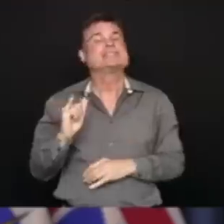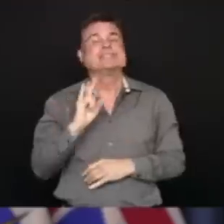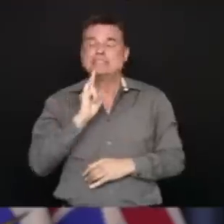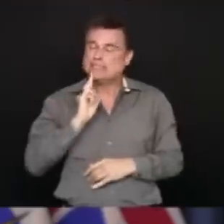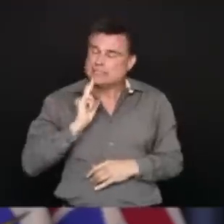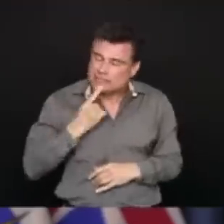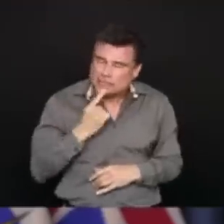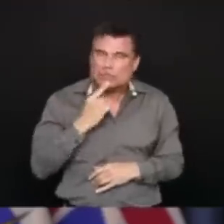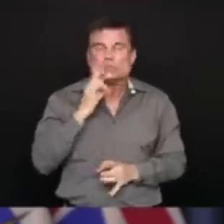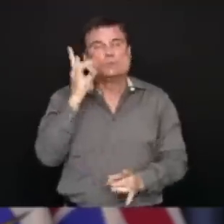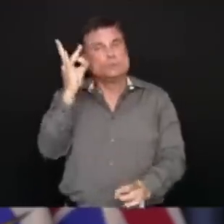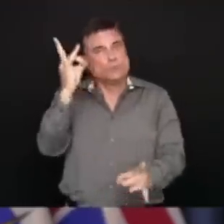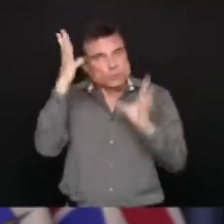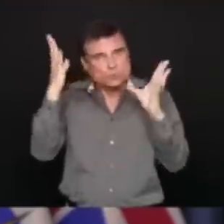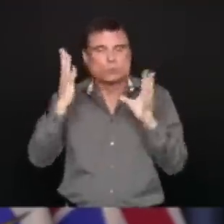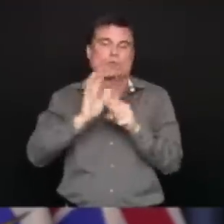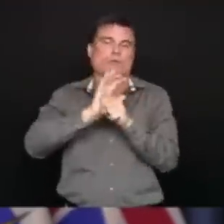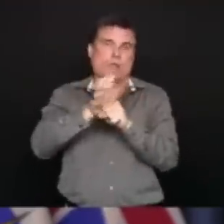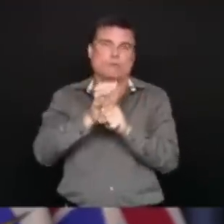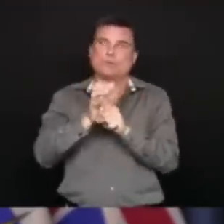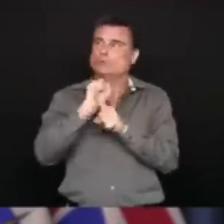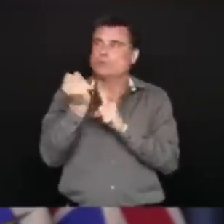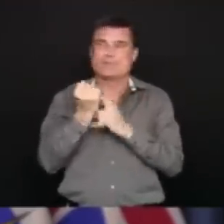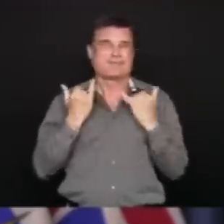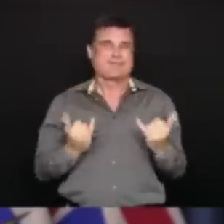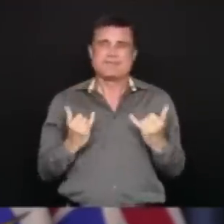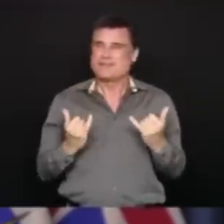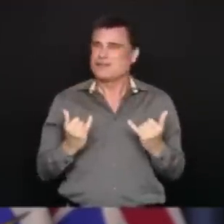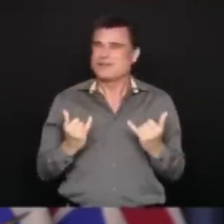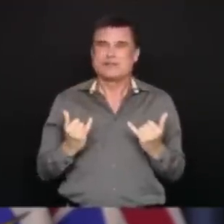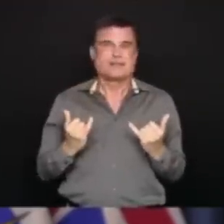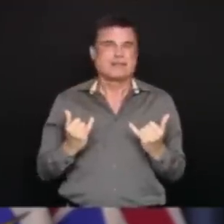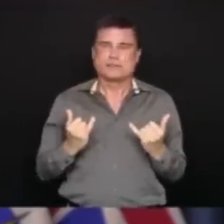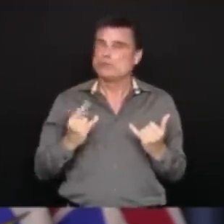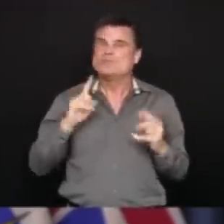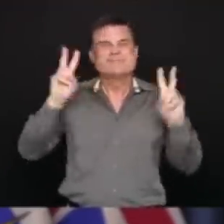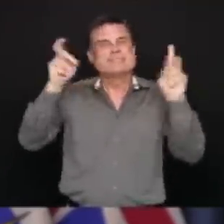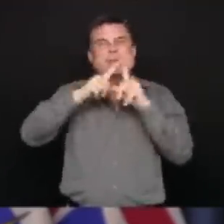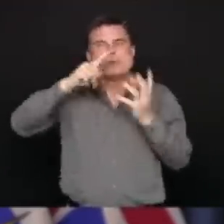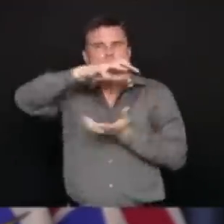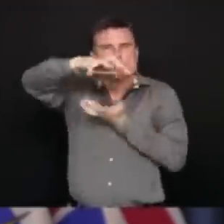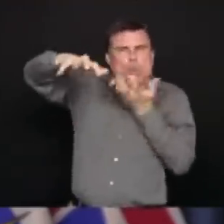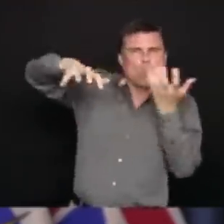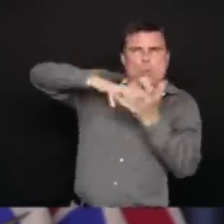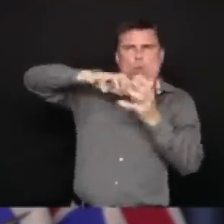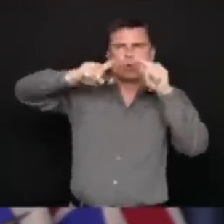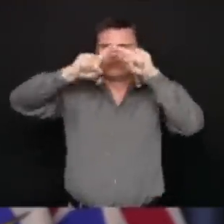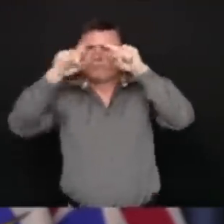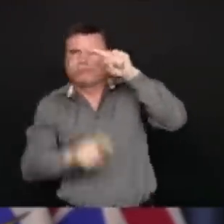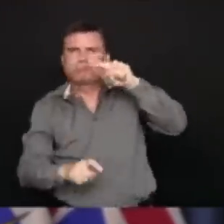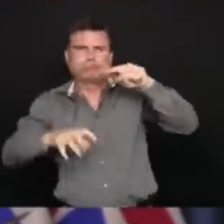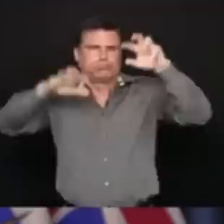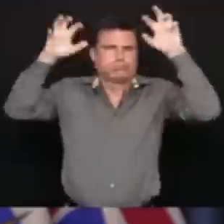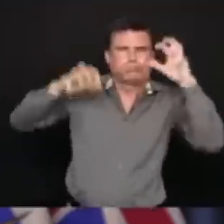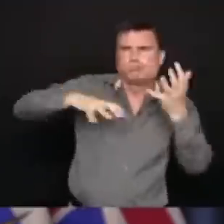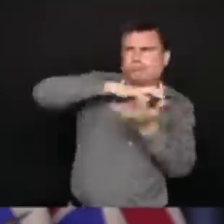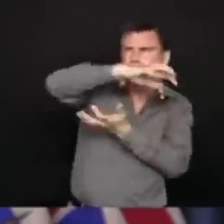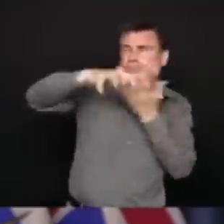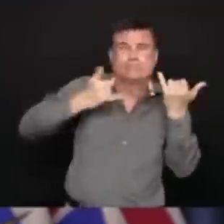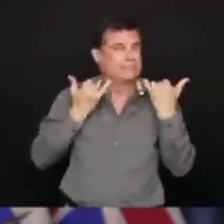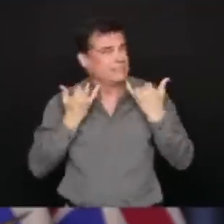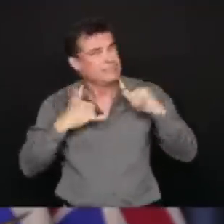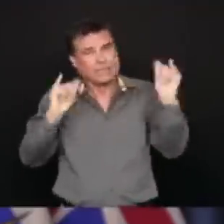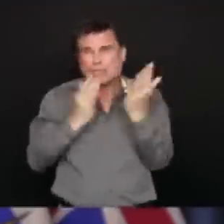what everybody has done together. We have listened to the orders and the restrictions that we've put in place. People have shown